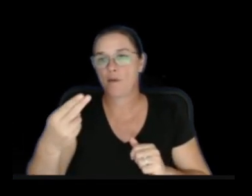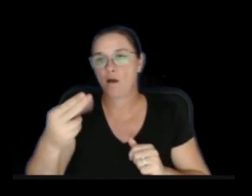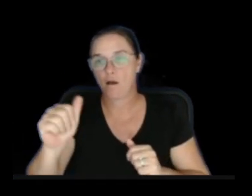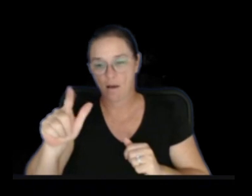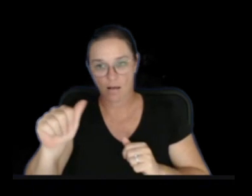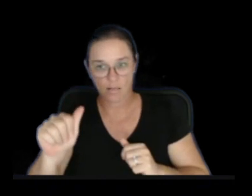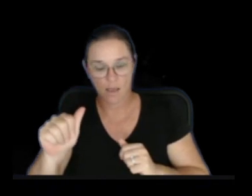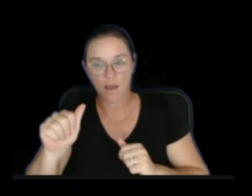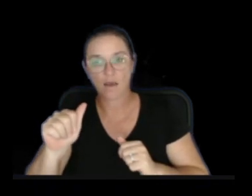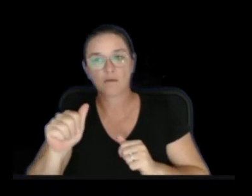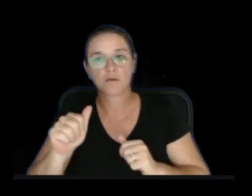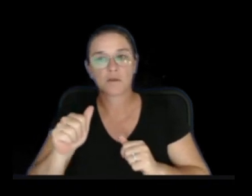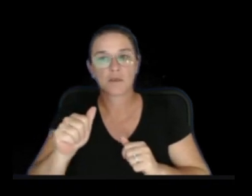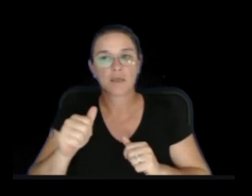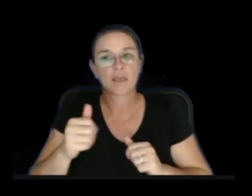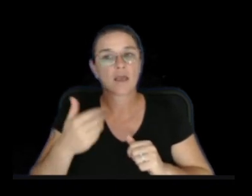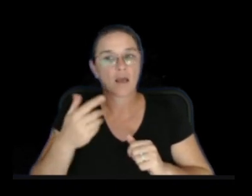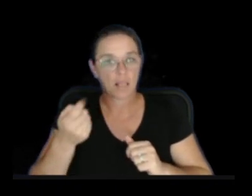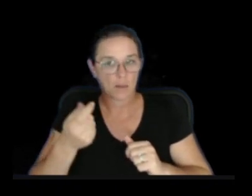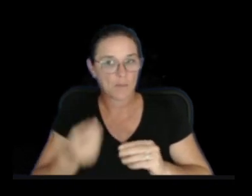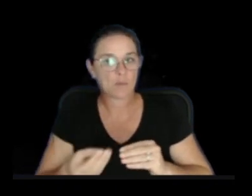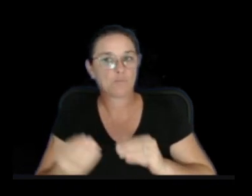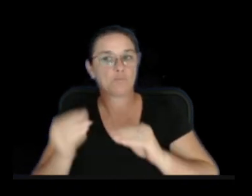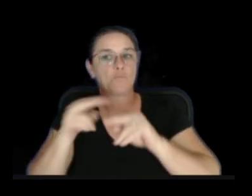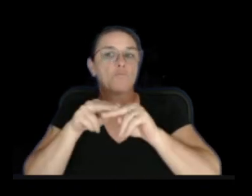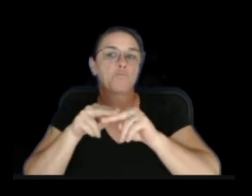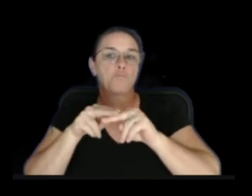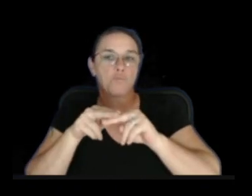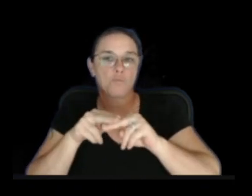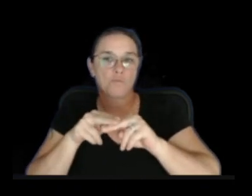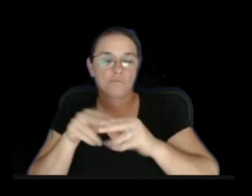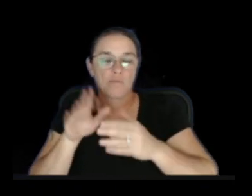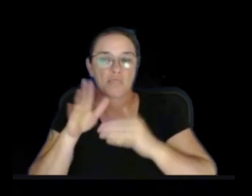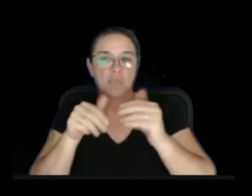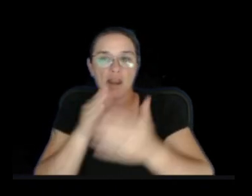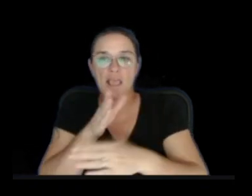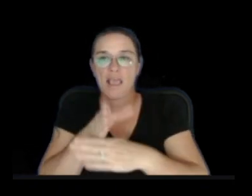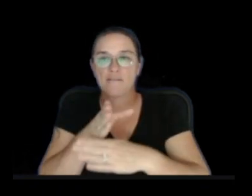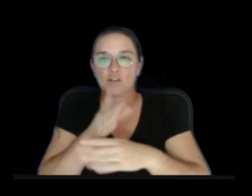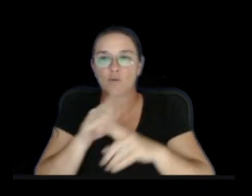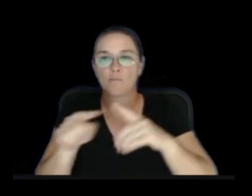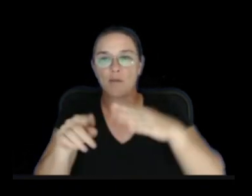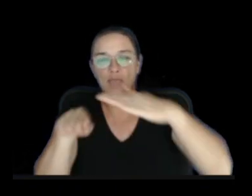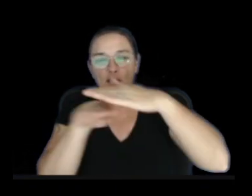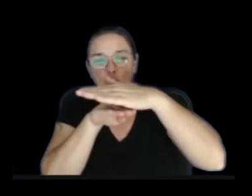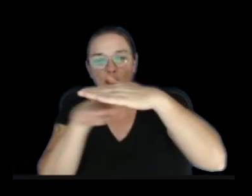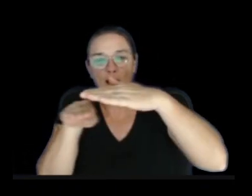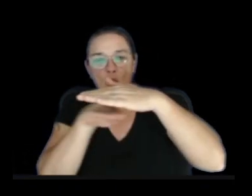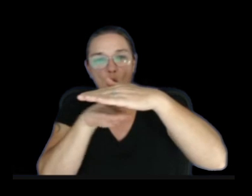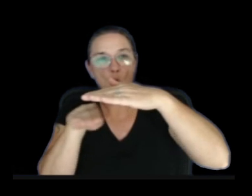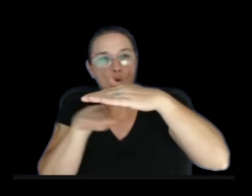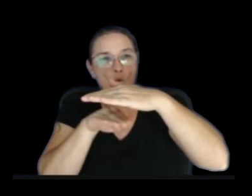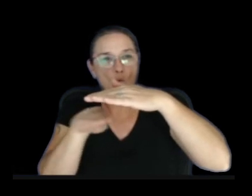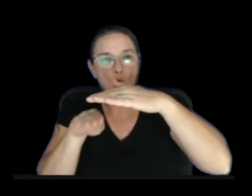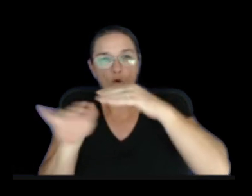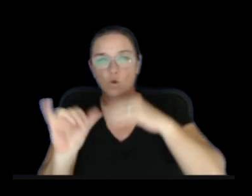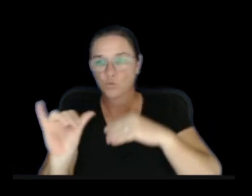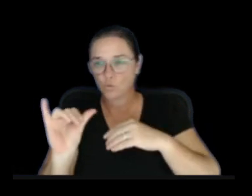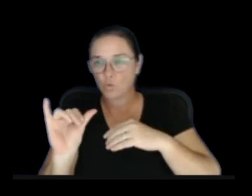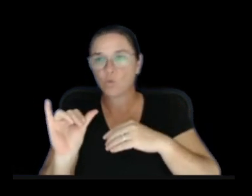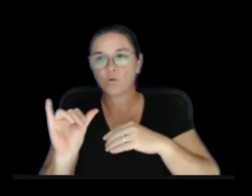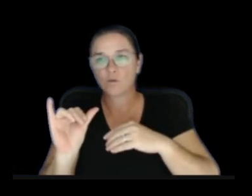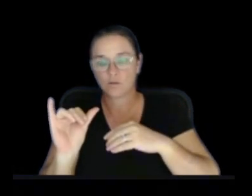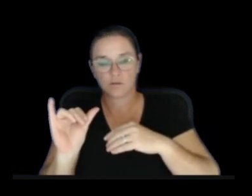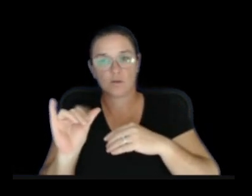do continue, maybe a little bit higher than average, but more so it's the shallow band of earthquakes that's accounting for